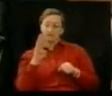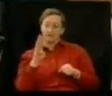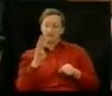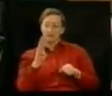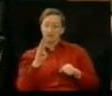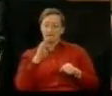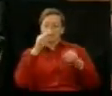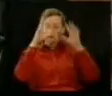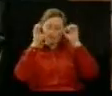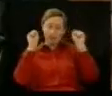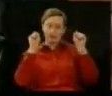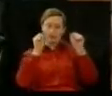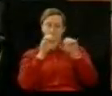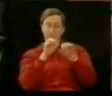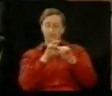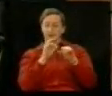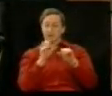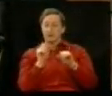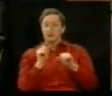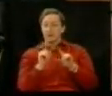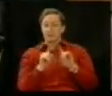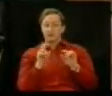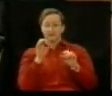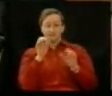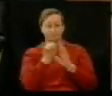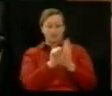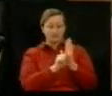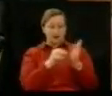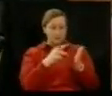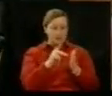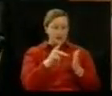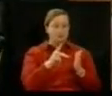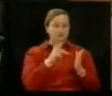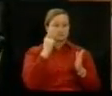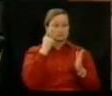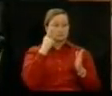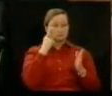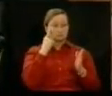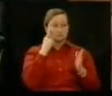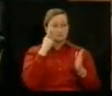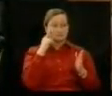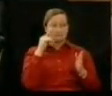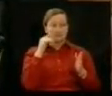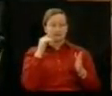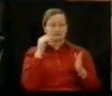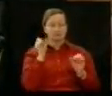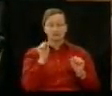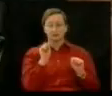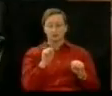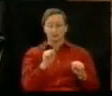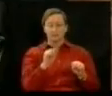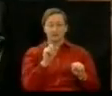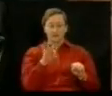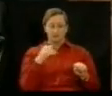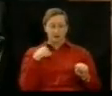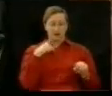they wanted to utilize that, but since the state pays for it, it would make sense to do that. So regardless, if we had an election in